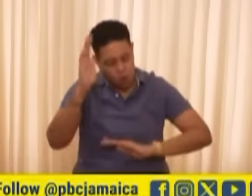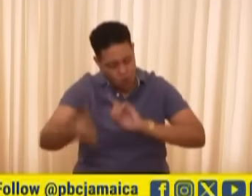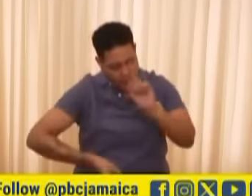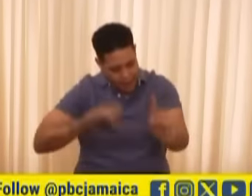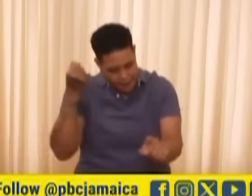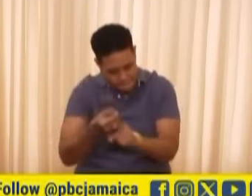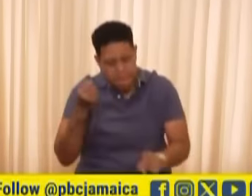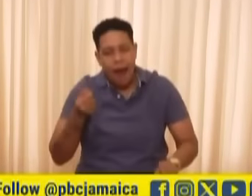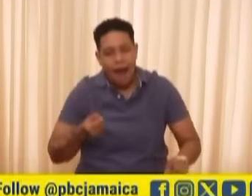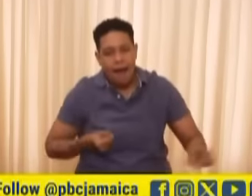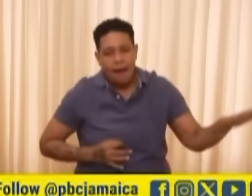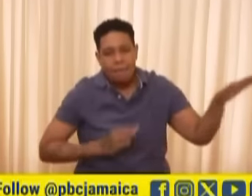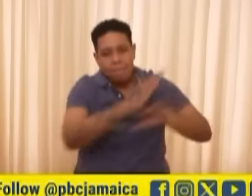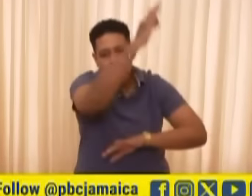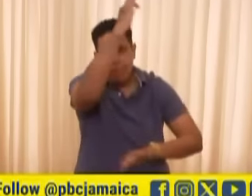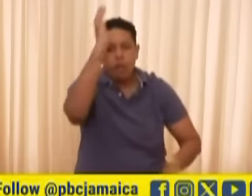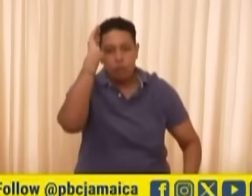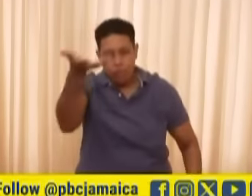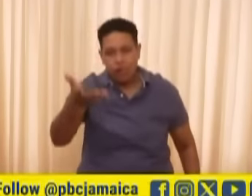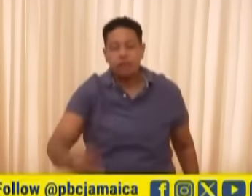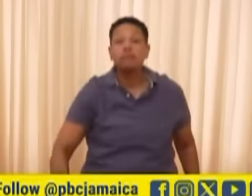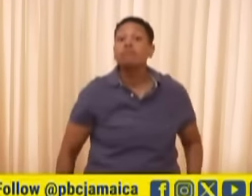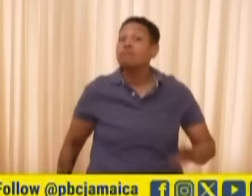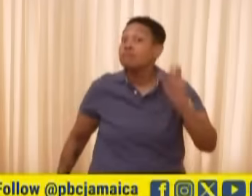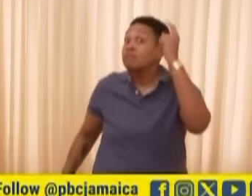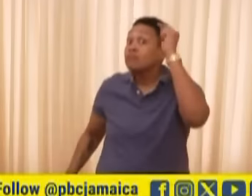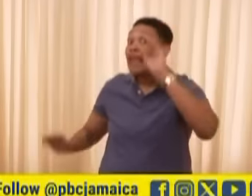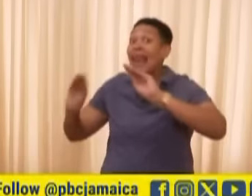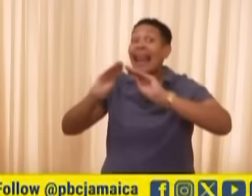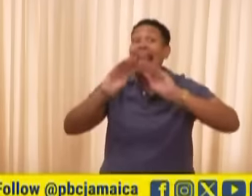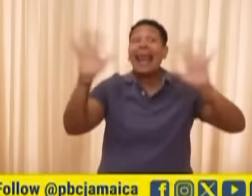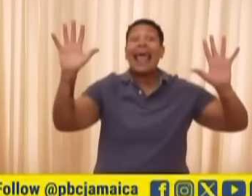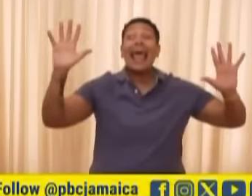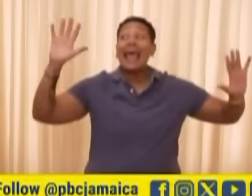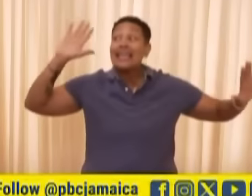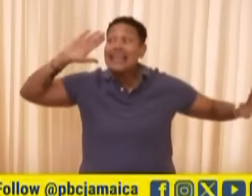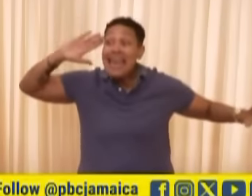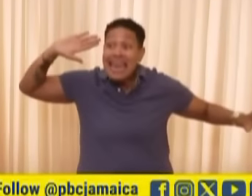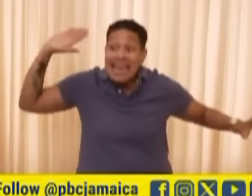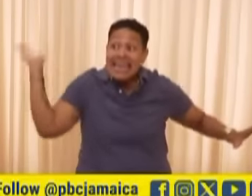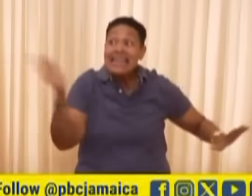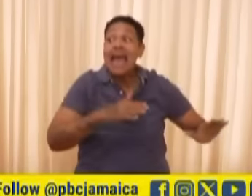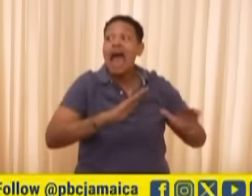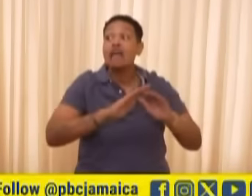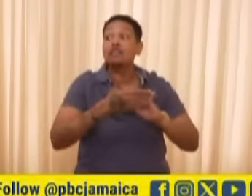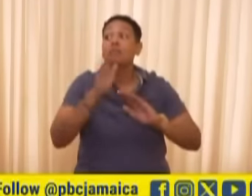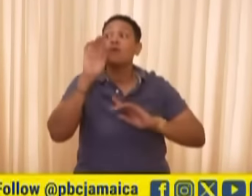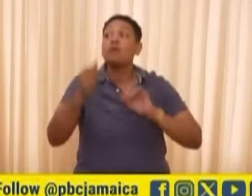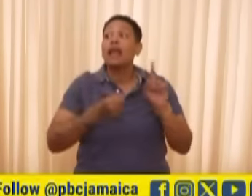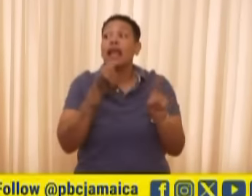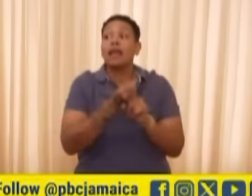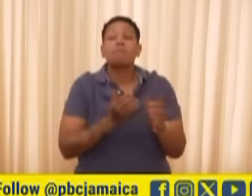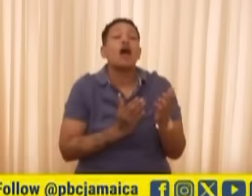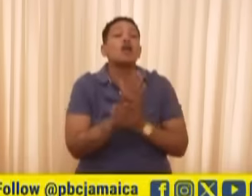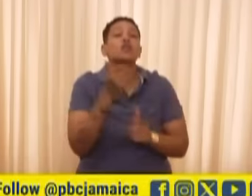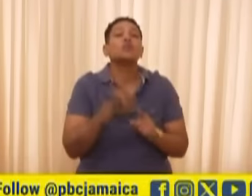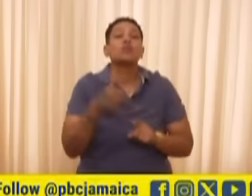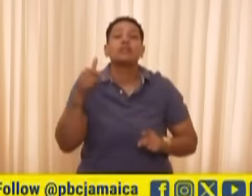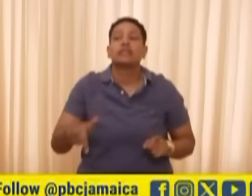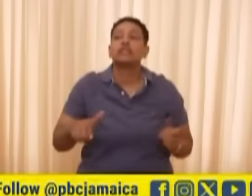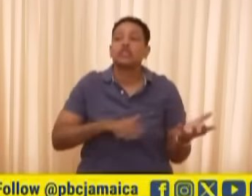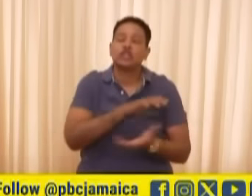impacted. Let me be clear that the entire Jamaica will be impacted by this